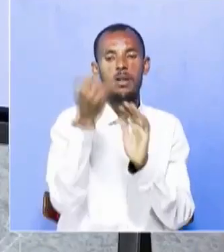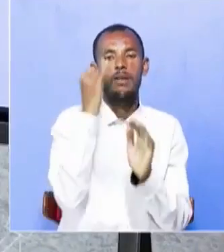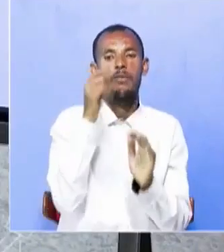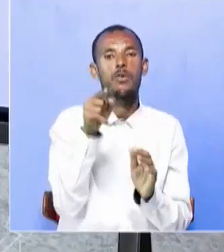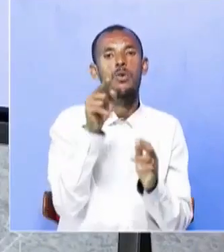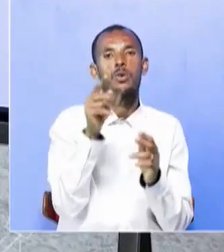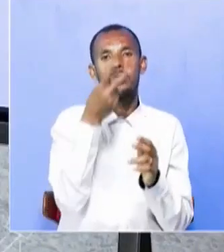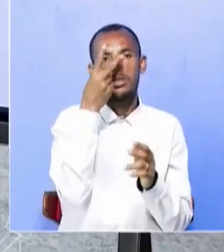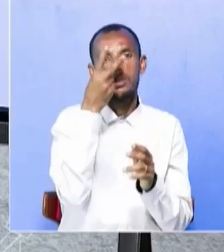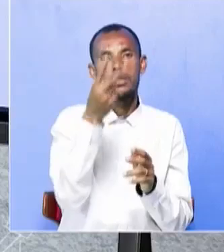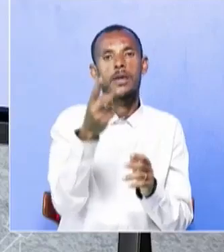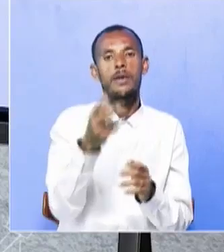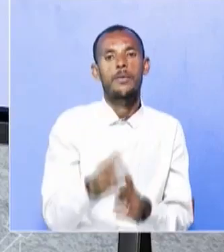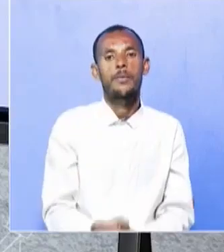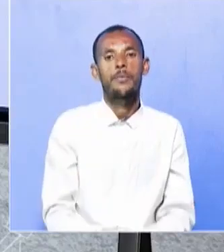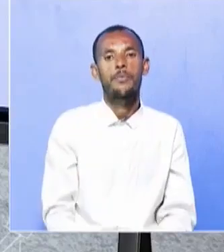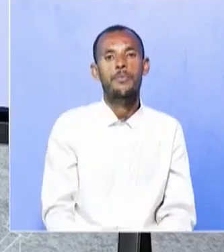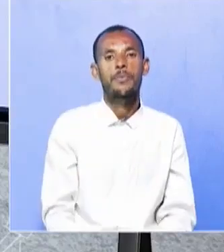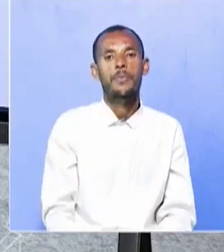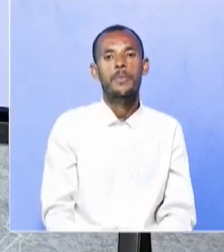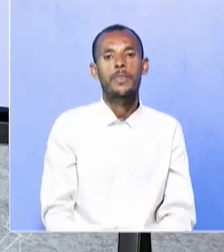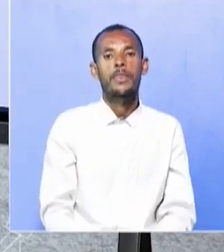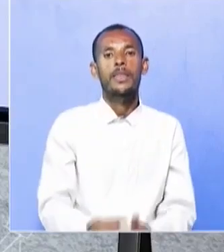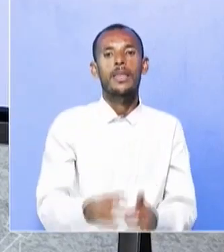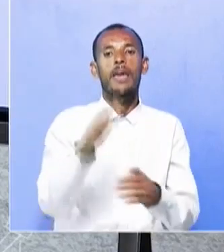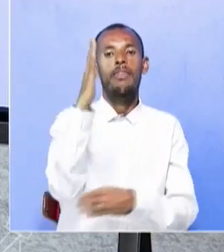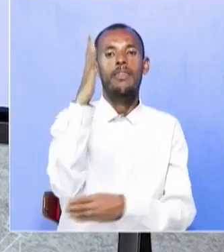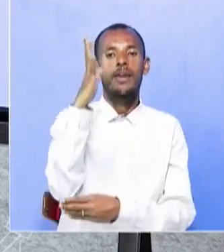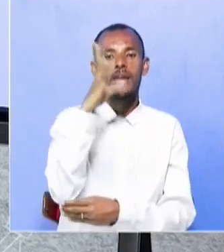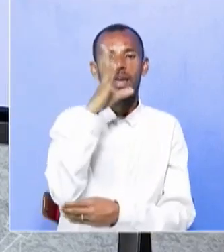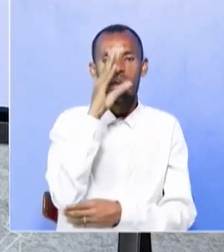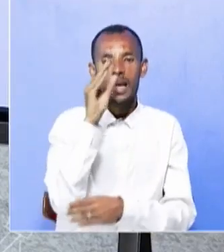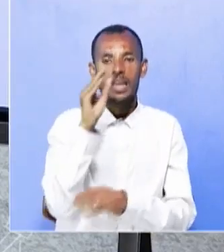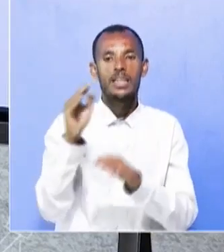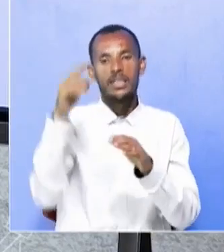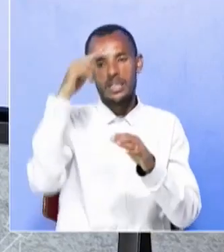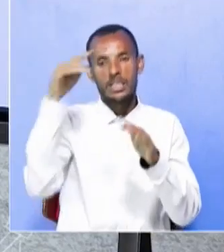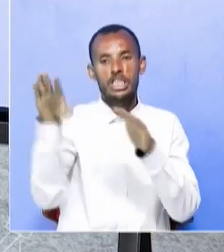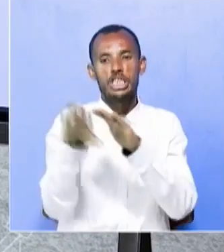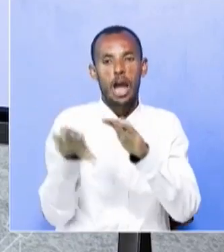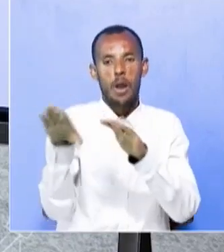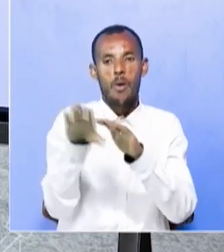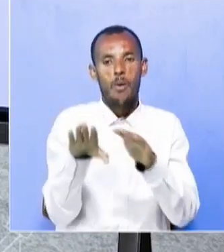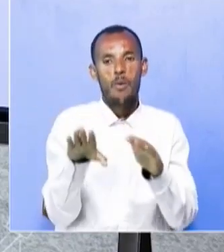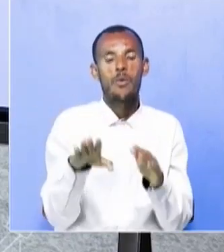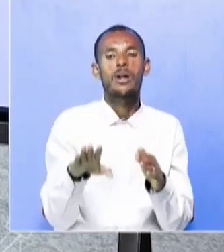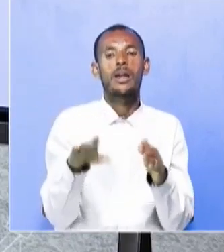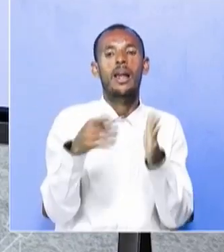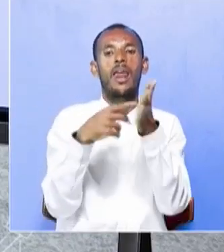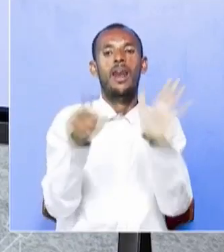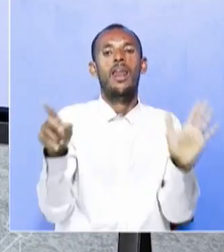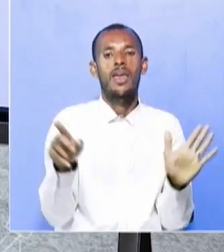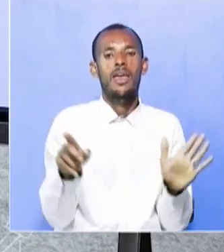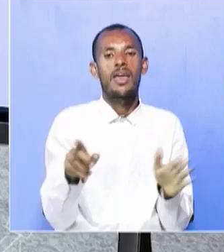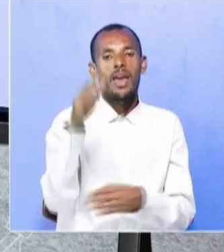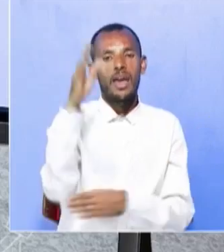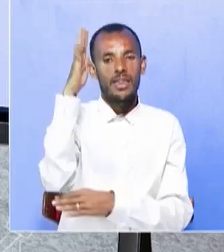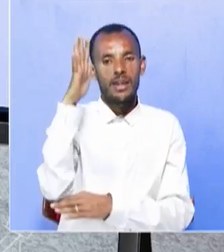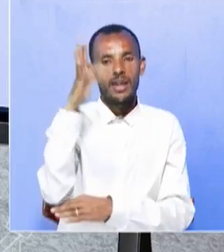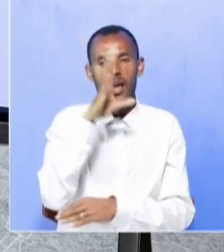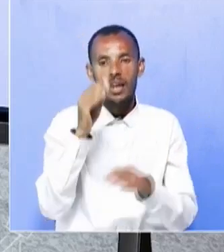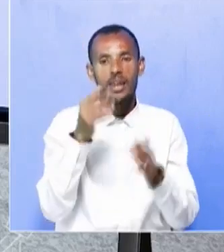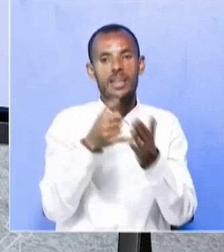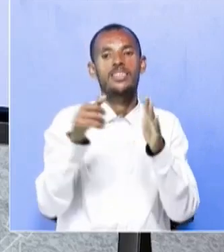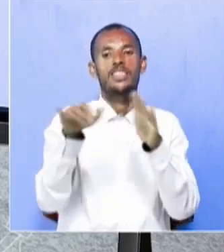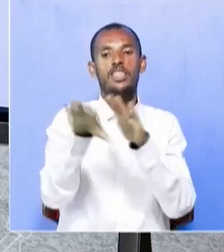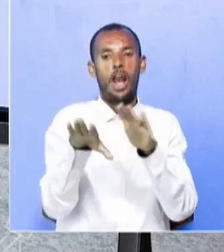see a tree and its shadow on a flat surface, clearly a tree and its